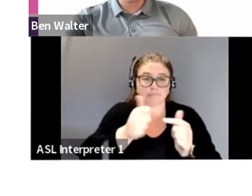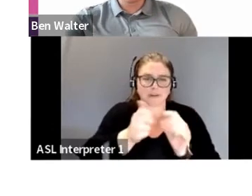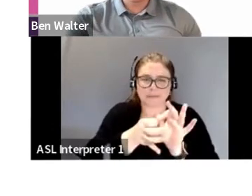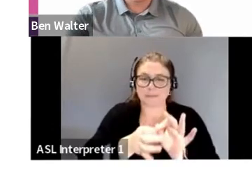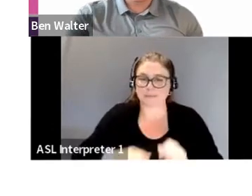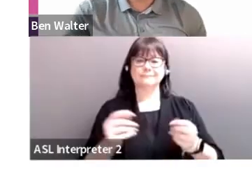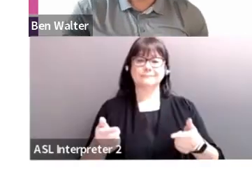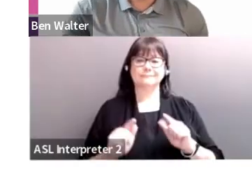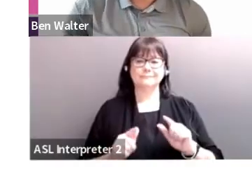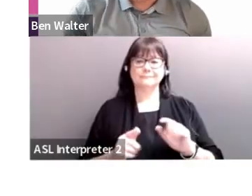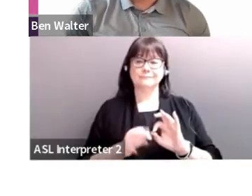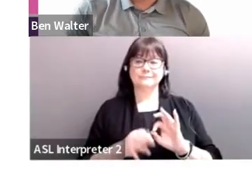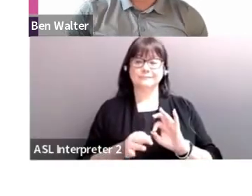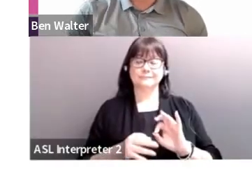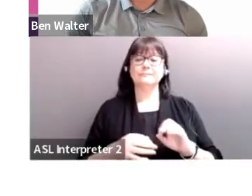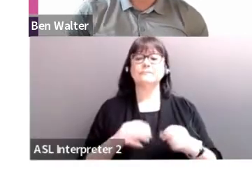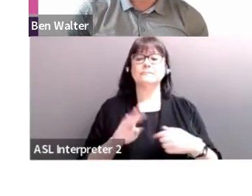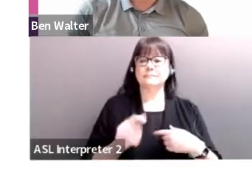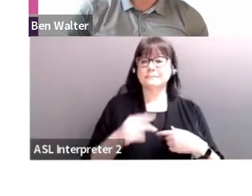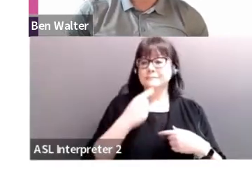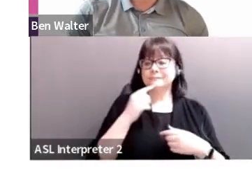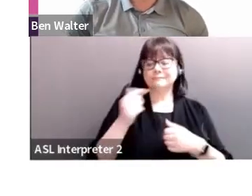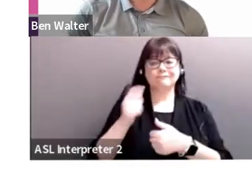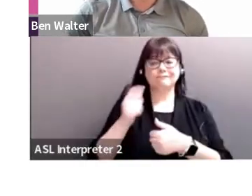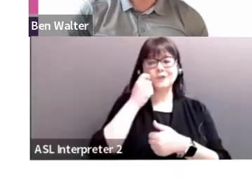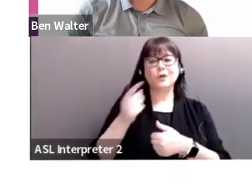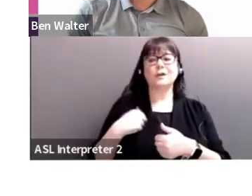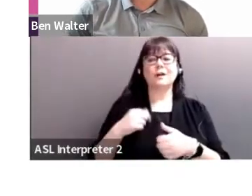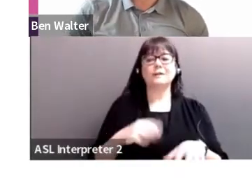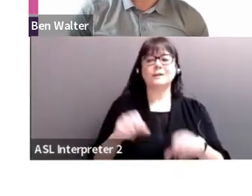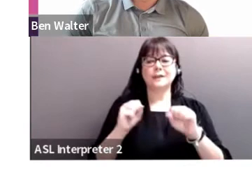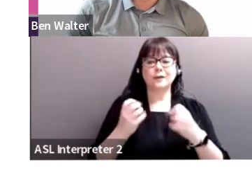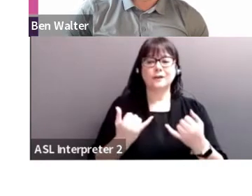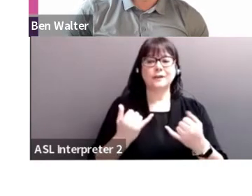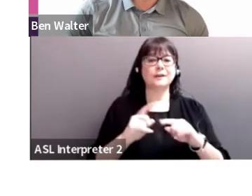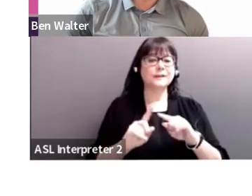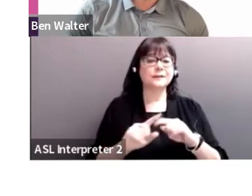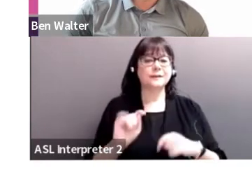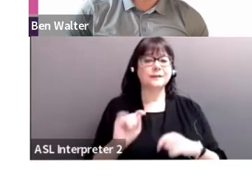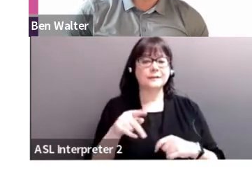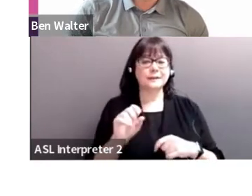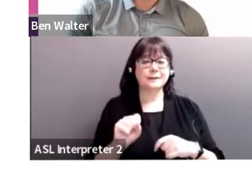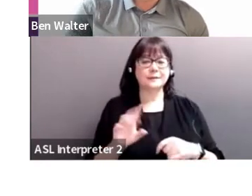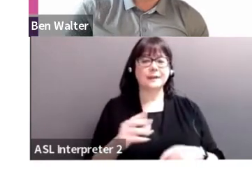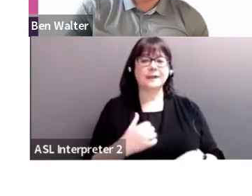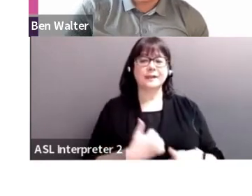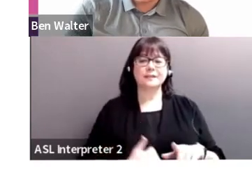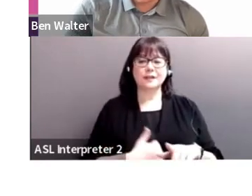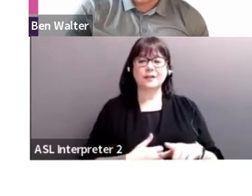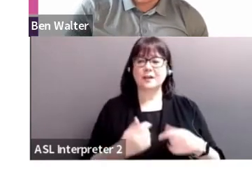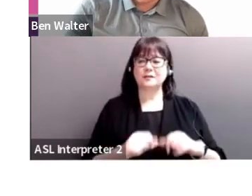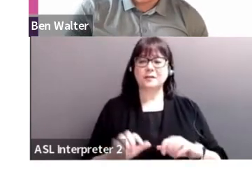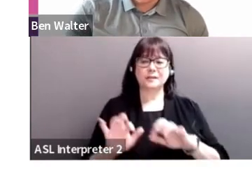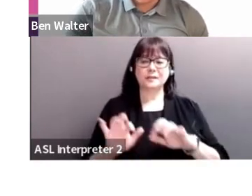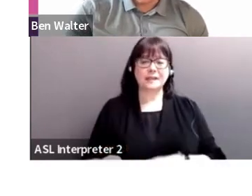Cool. So maybe I'll just take over, Katherine, now to transition to tips and tricks. Also, sorry about the slides there. I was trying to type a message into the chat, and